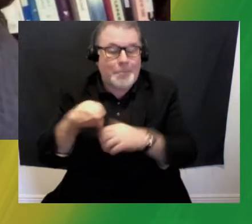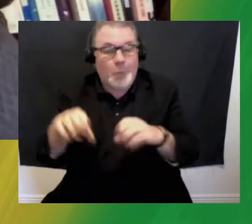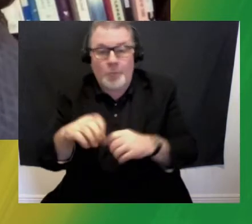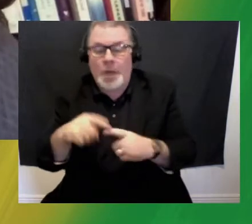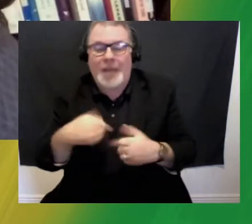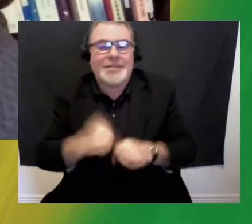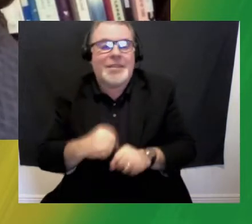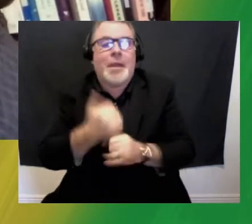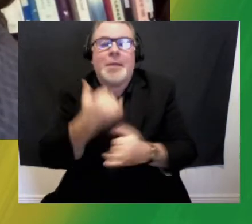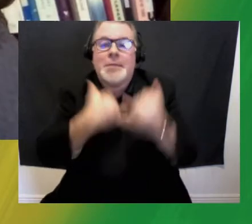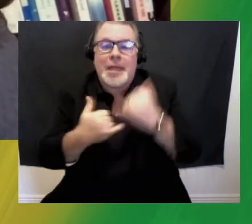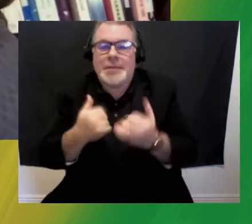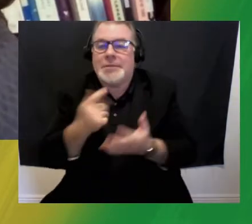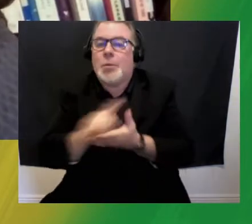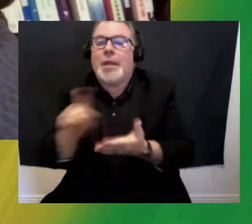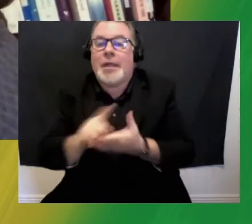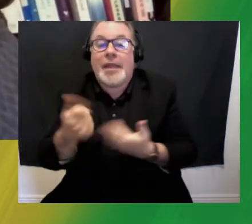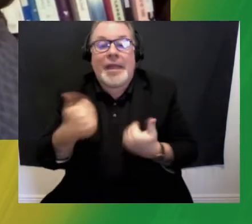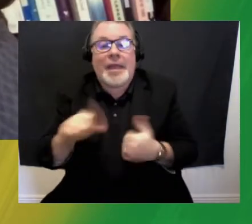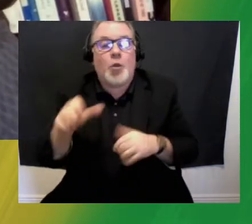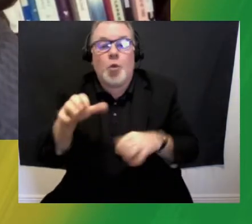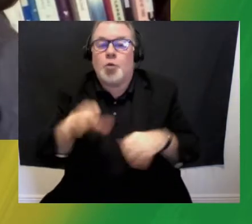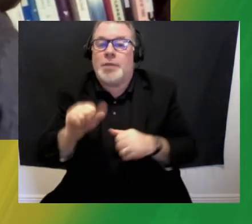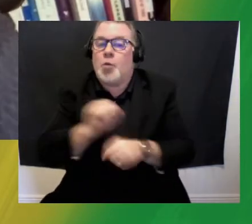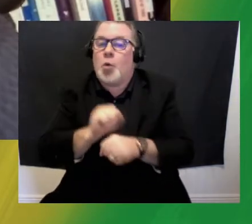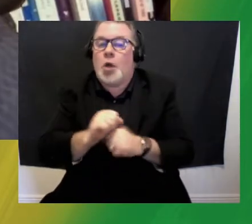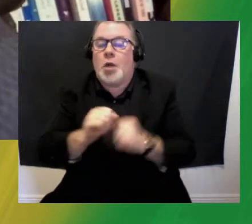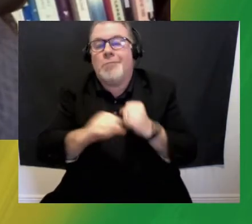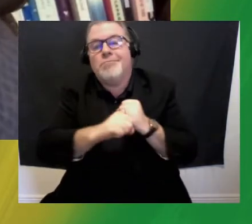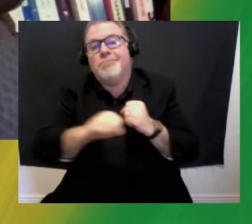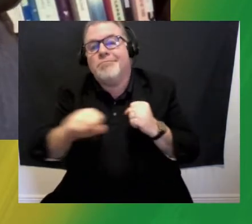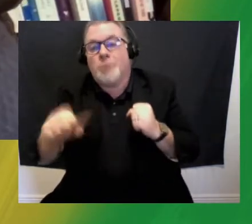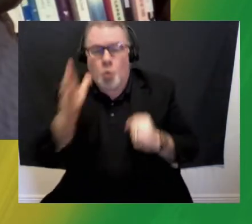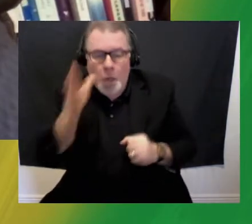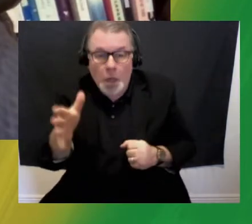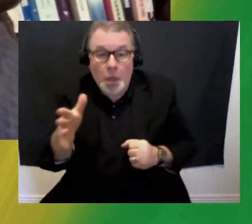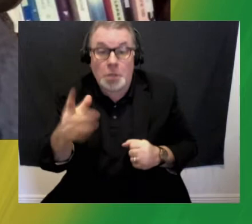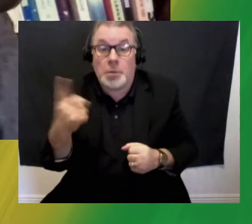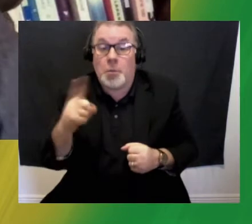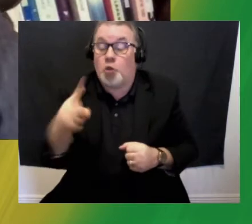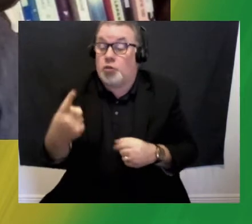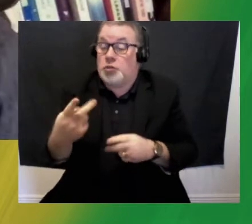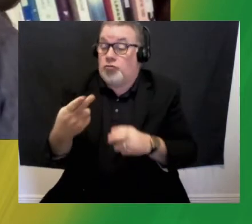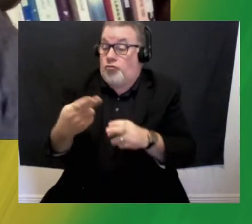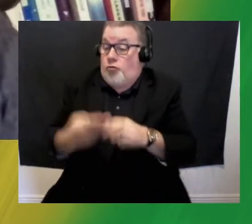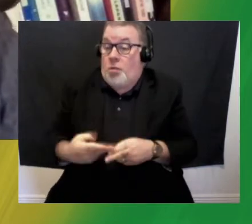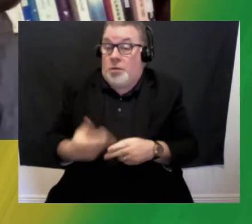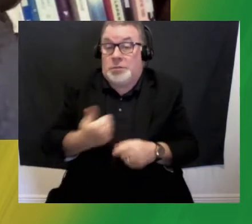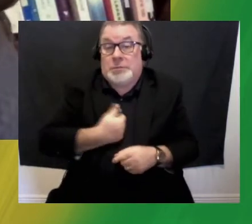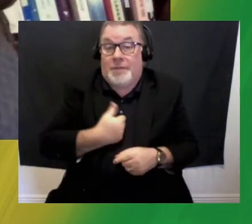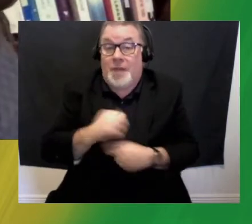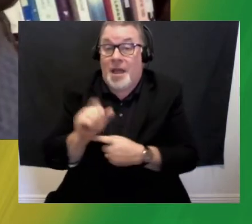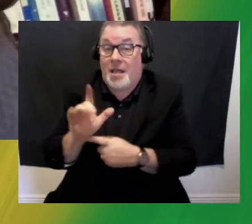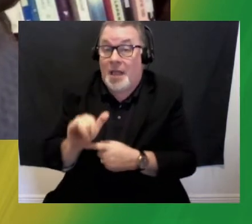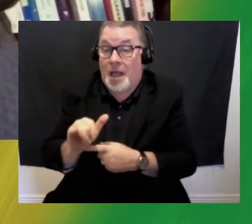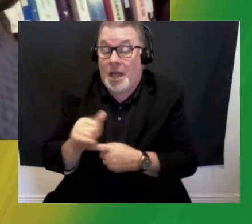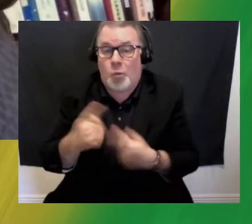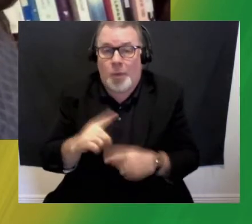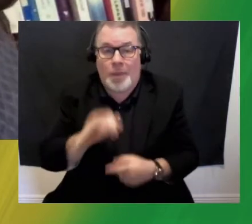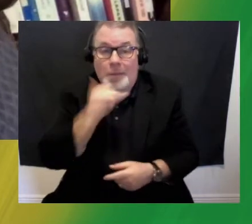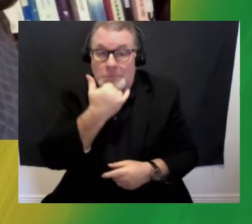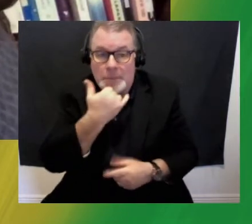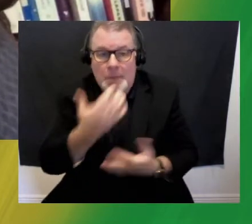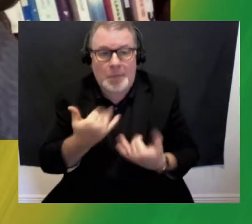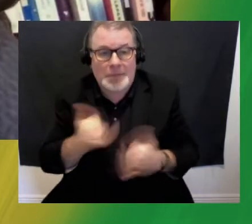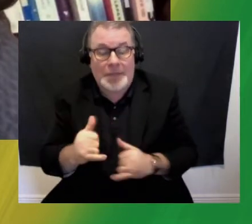weekly. Anyone who does this work for any length of time will. Now, someone who simply calls themselves an ally when they screw up might still